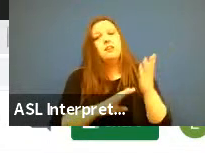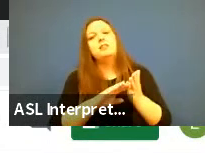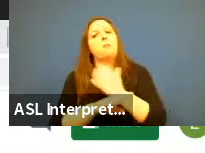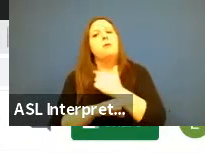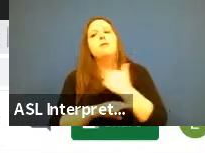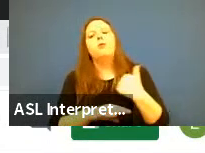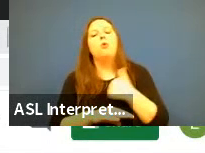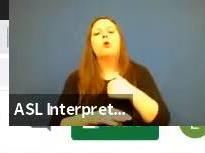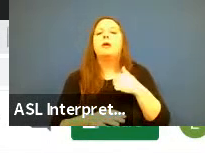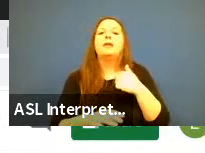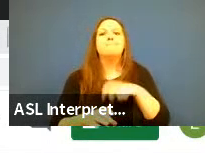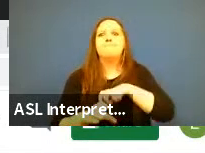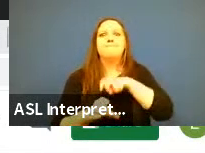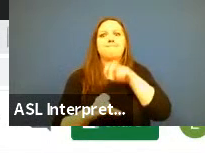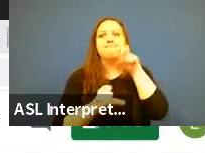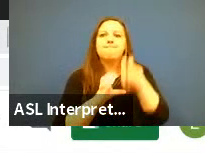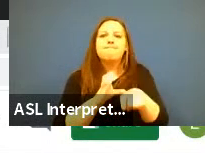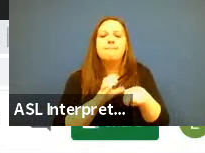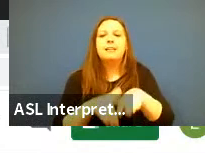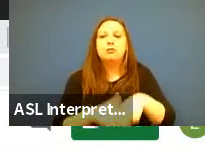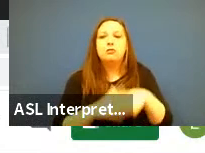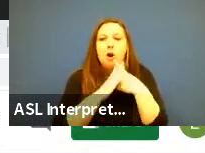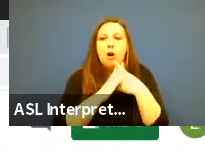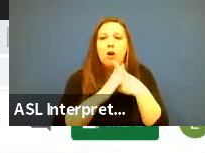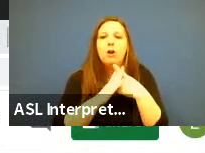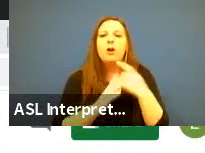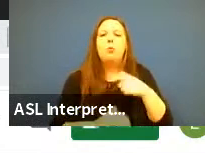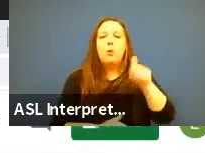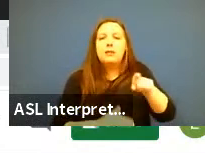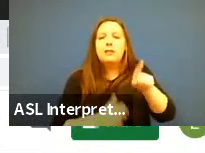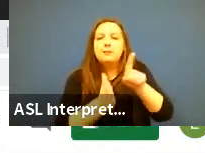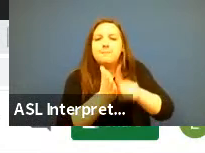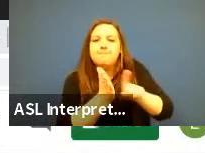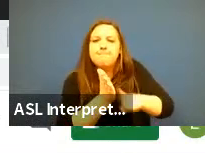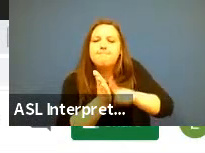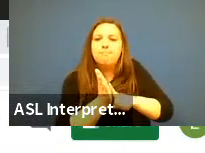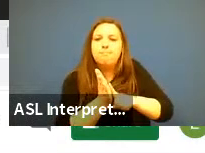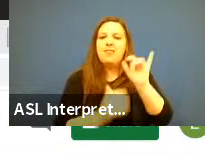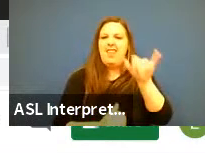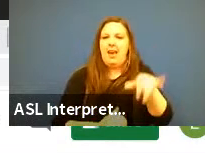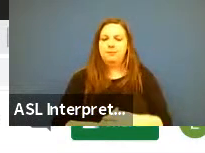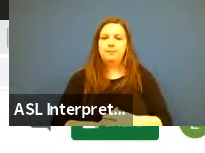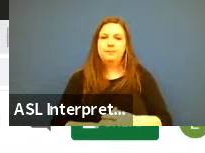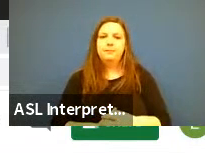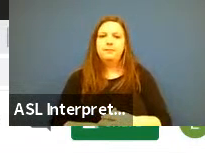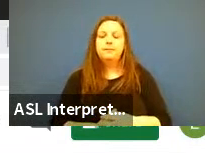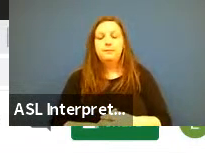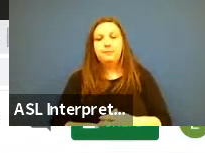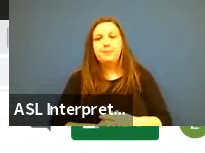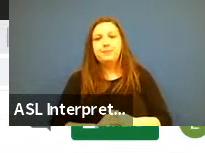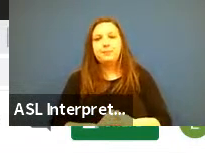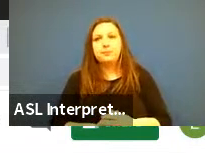something of that sort, we need to do some checking on that or some research on that.